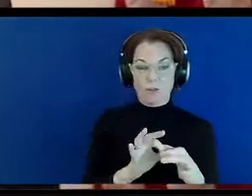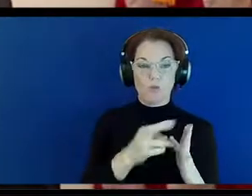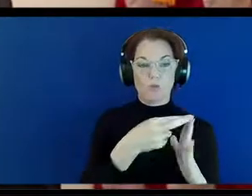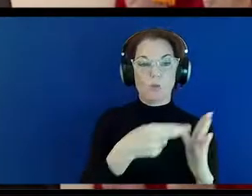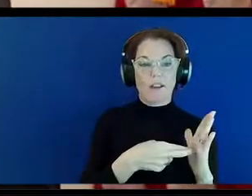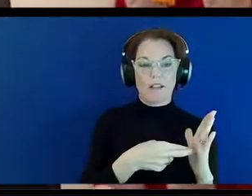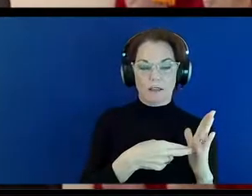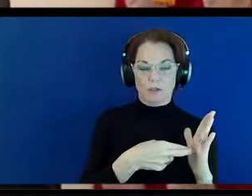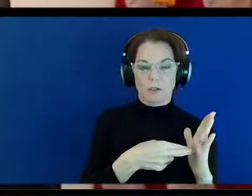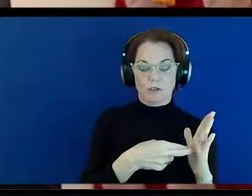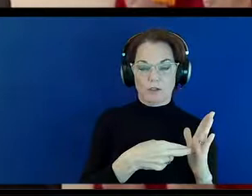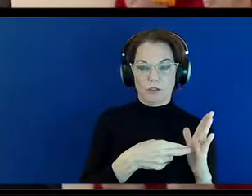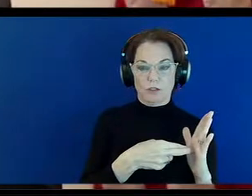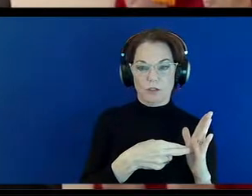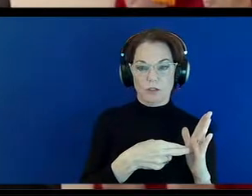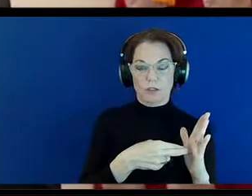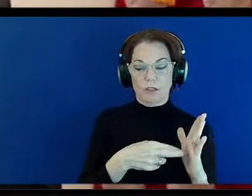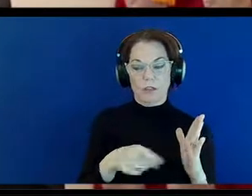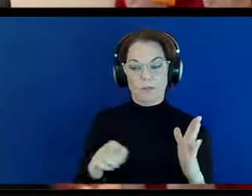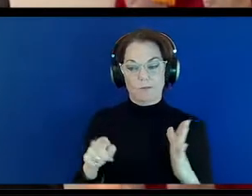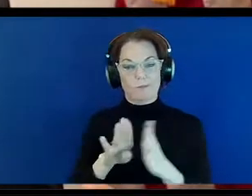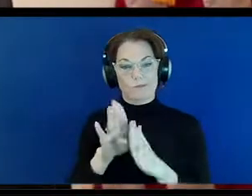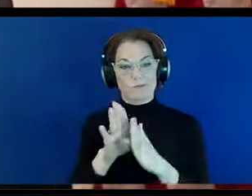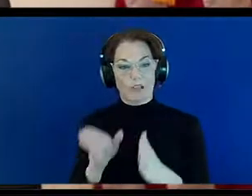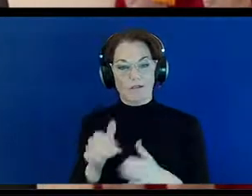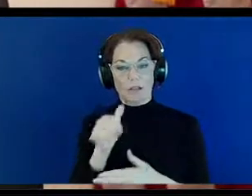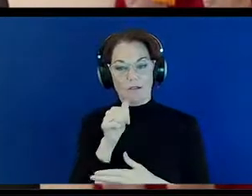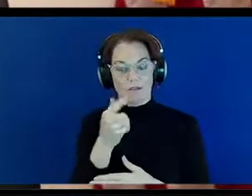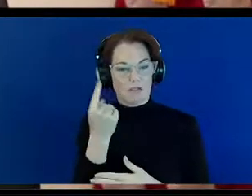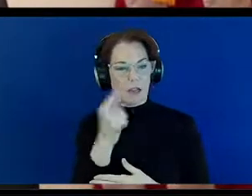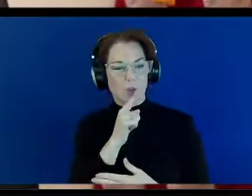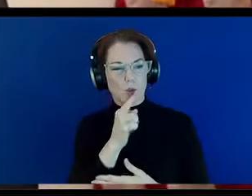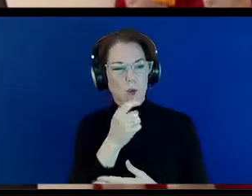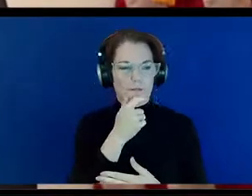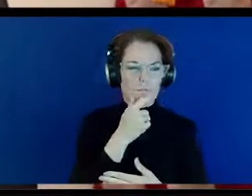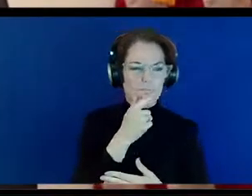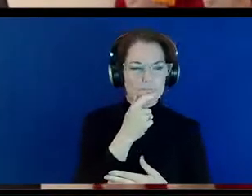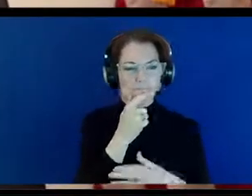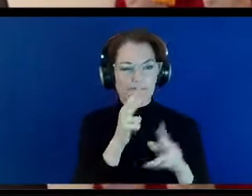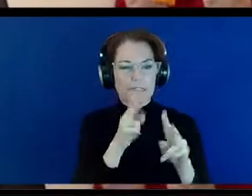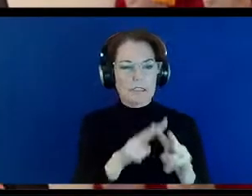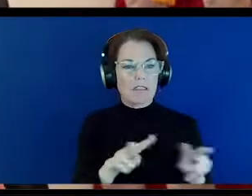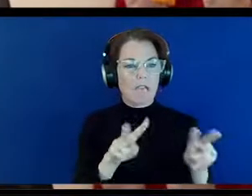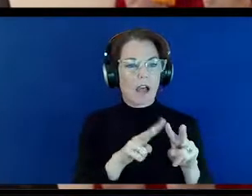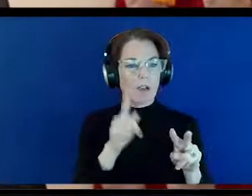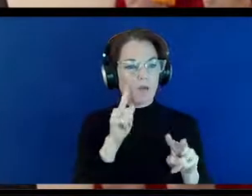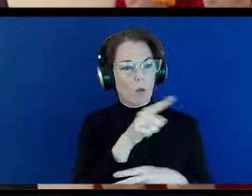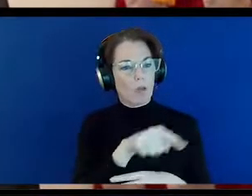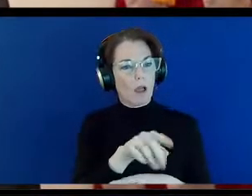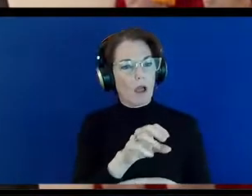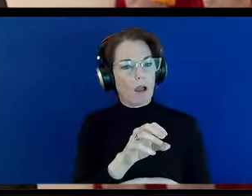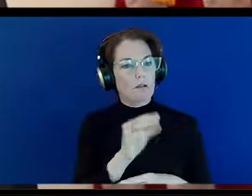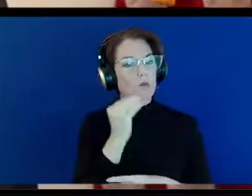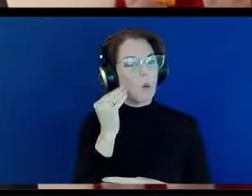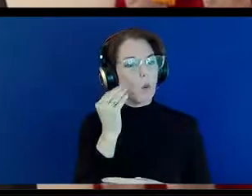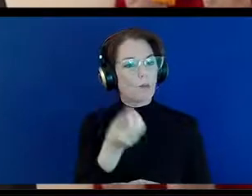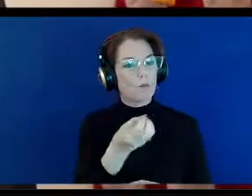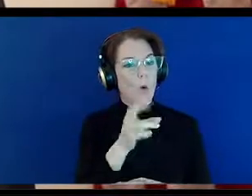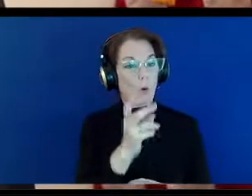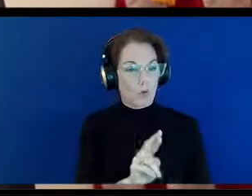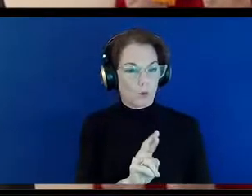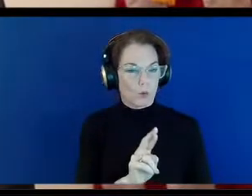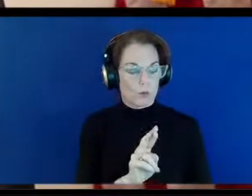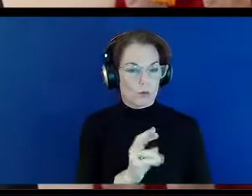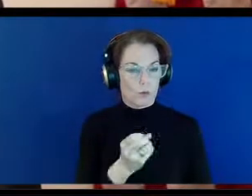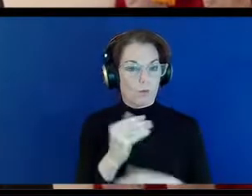uncertain the value to, say, the eventual homeowner or the process, and that there needs to be